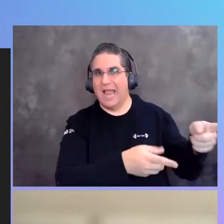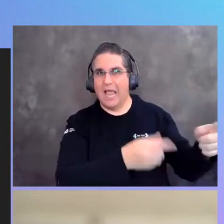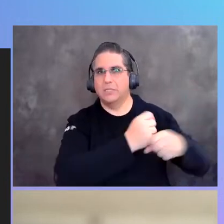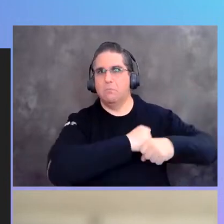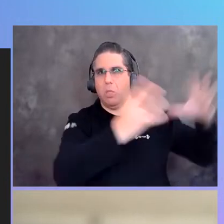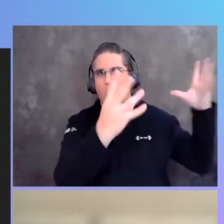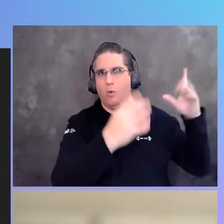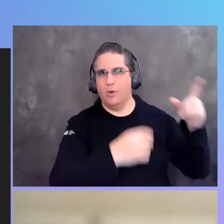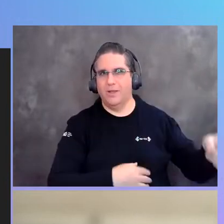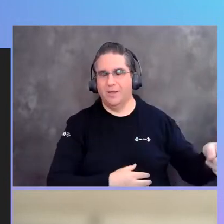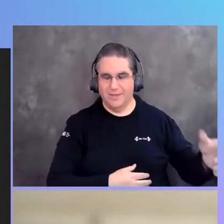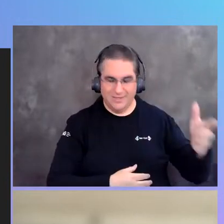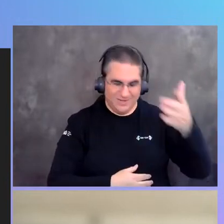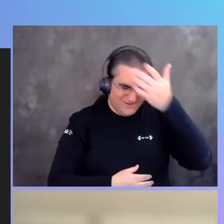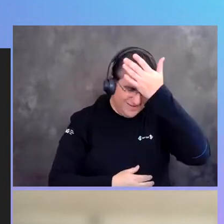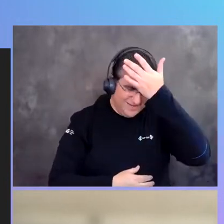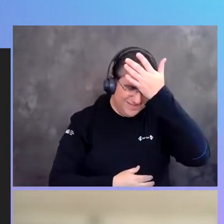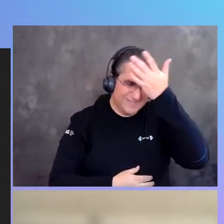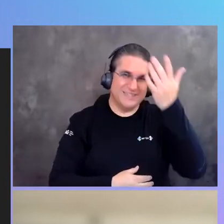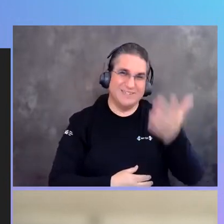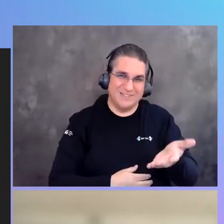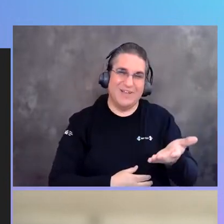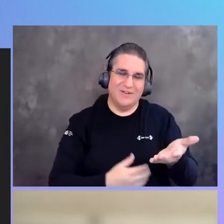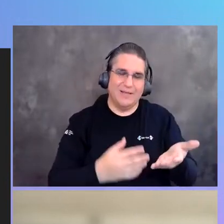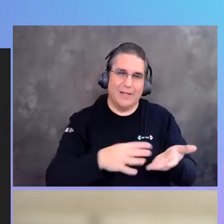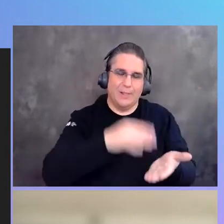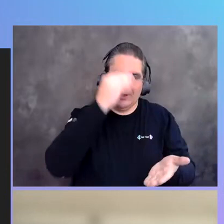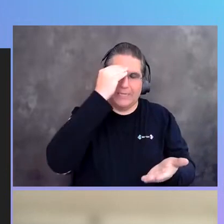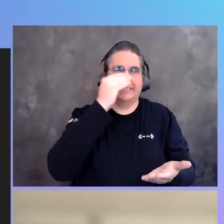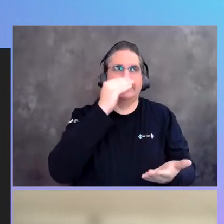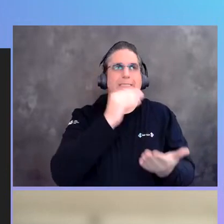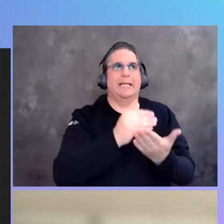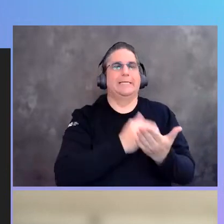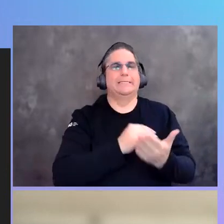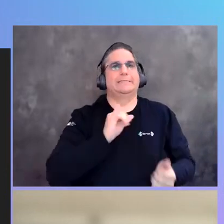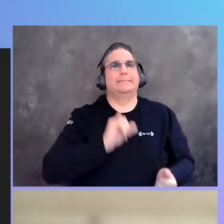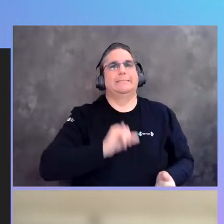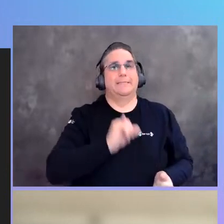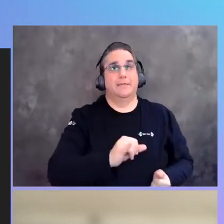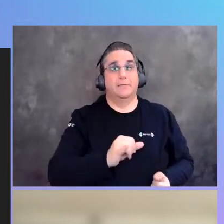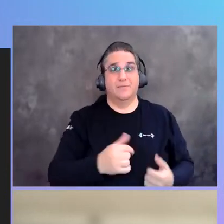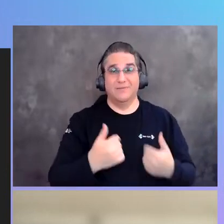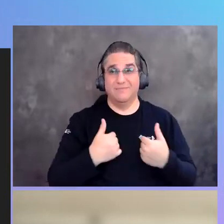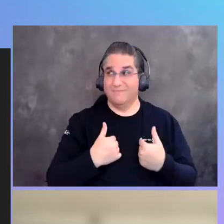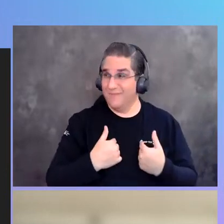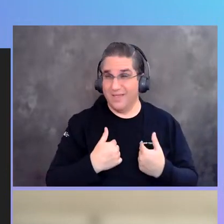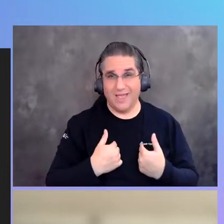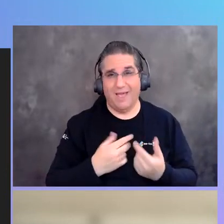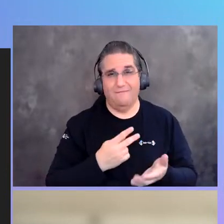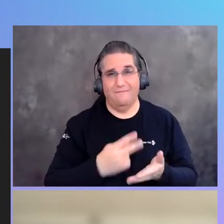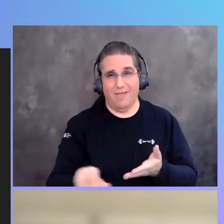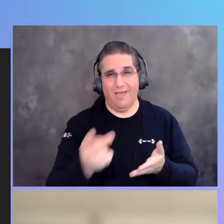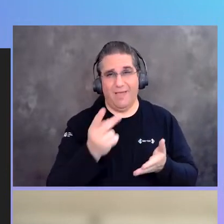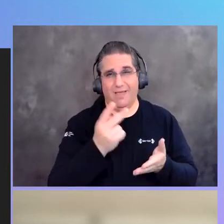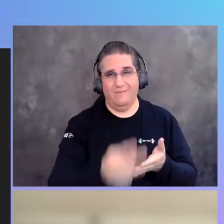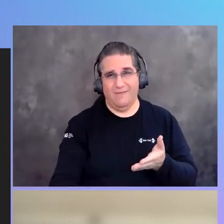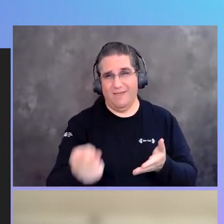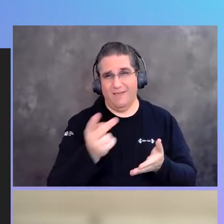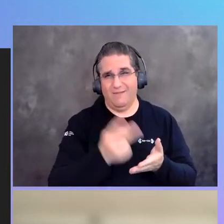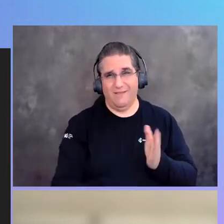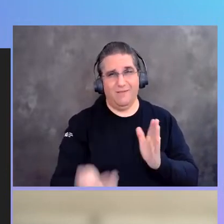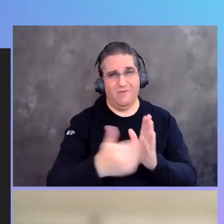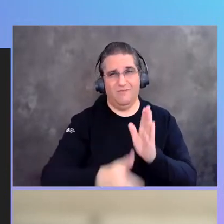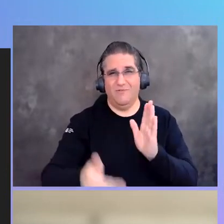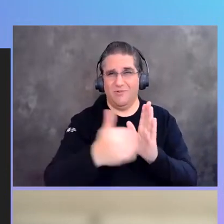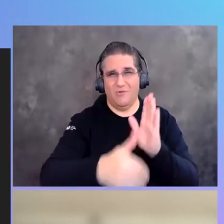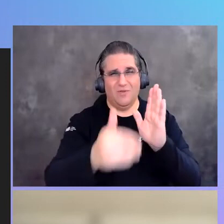Lesson learned there. Don't move forward. And I have through the years failed so many different times trying things out. So in the early days,